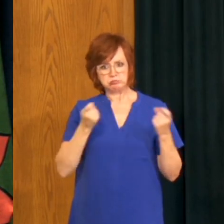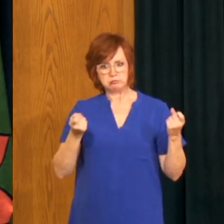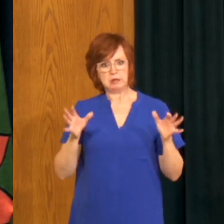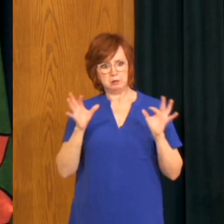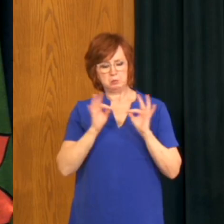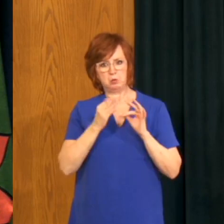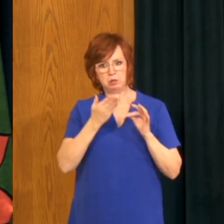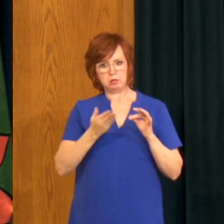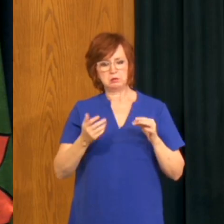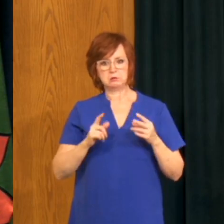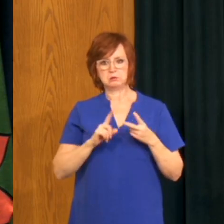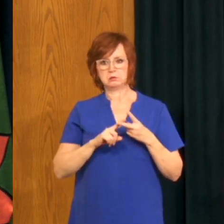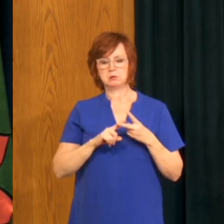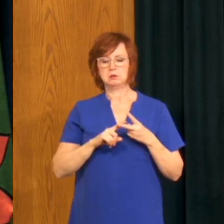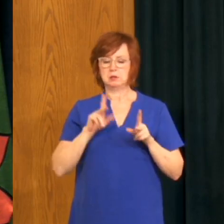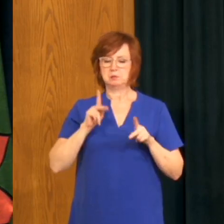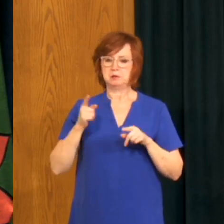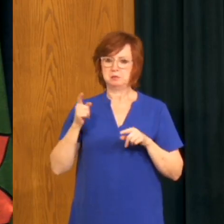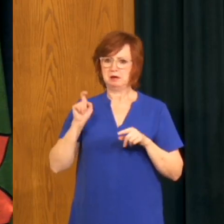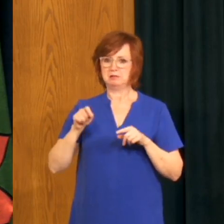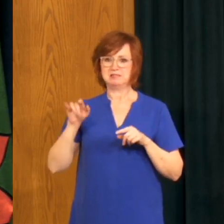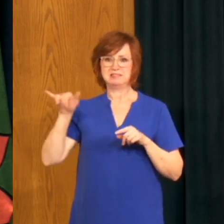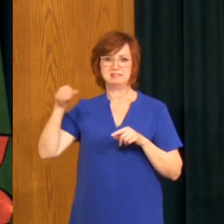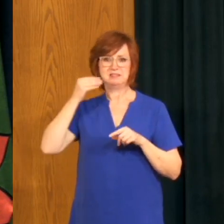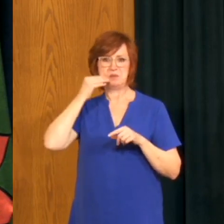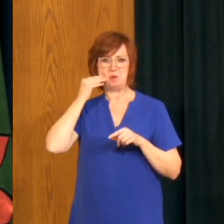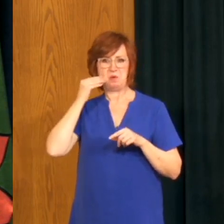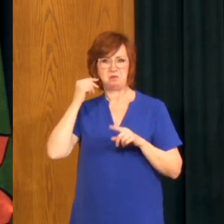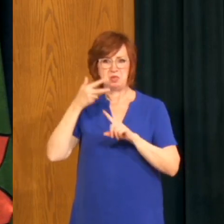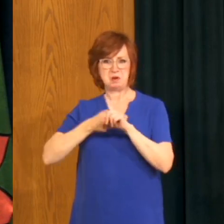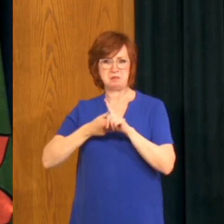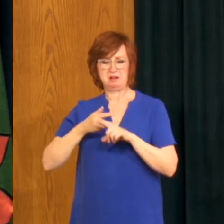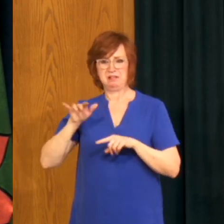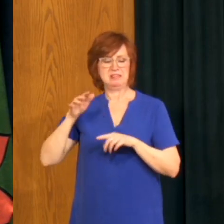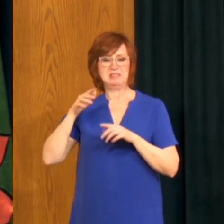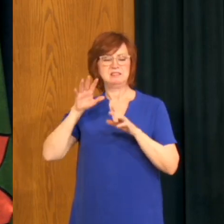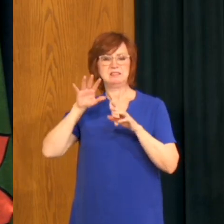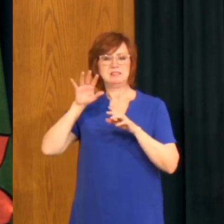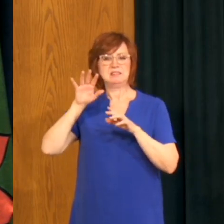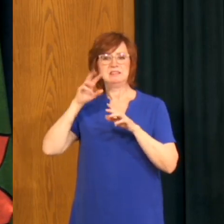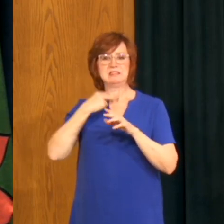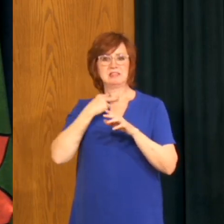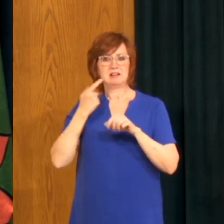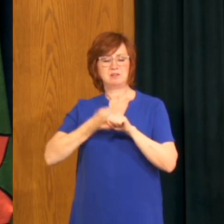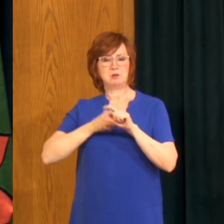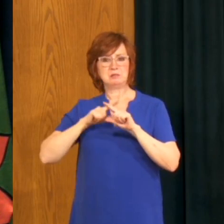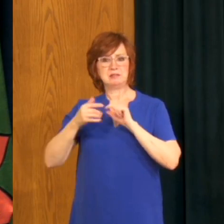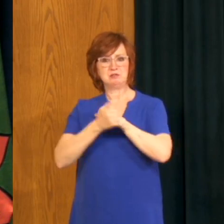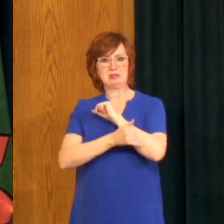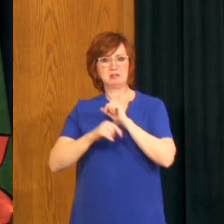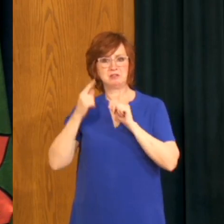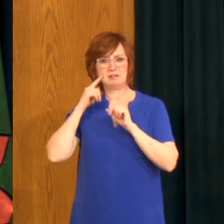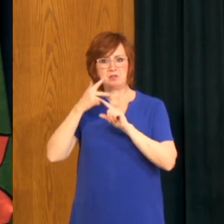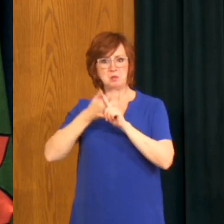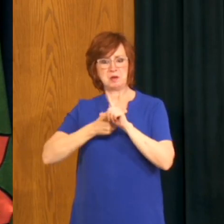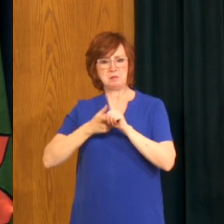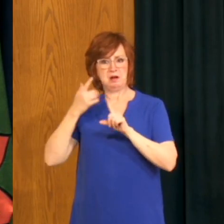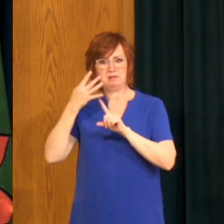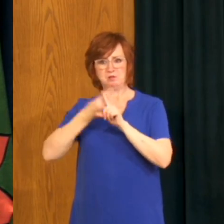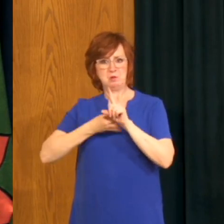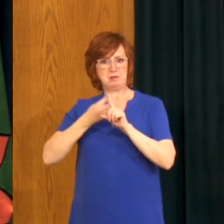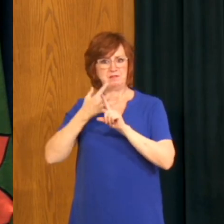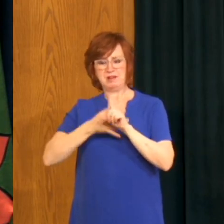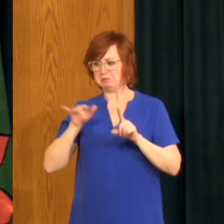of repatriation flights that have occurred, bringing Canadians home from other areas of the world. Those have been occurring throughout our approach